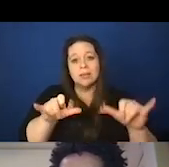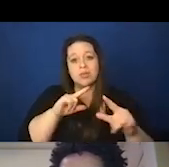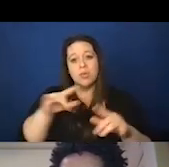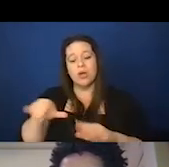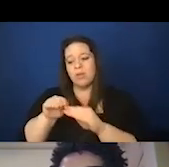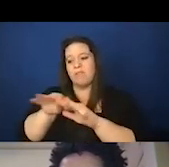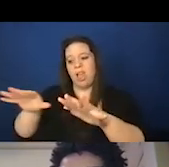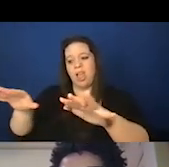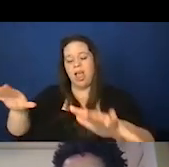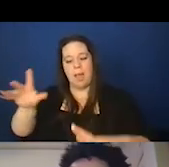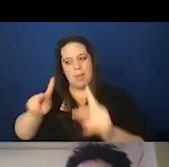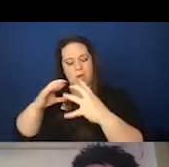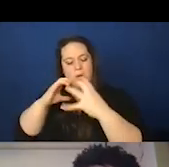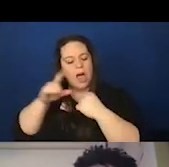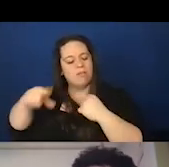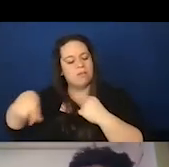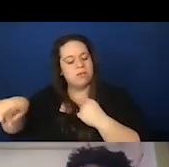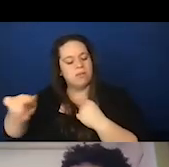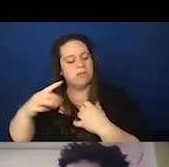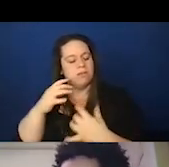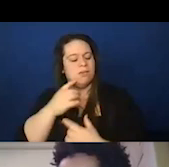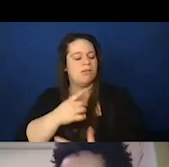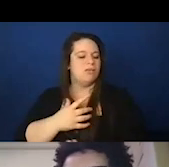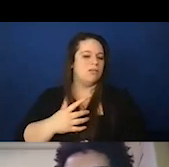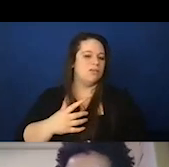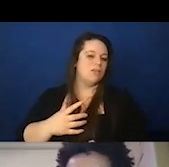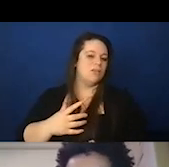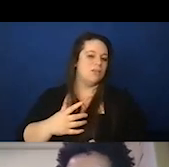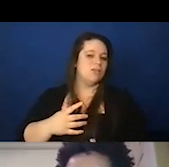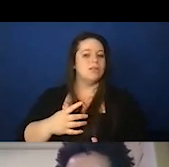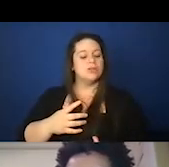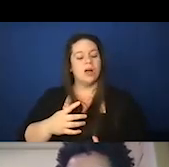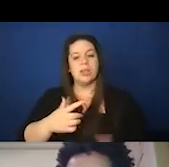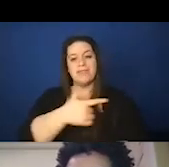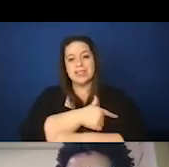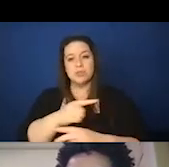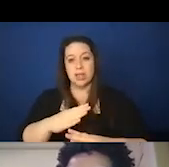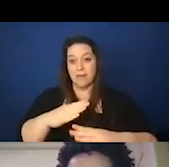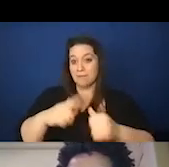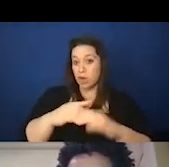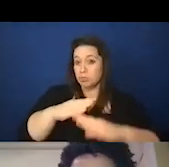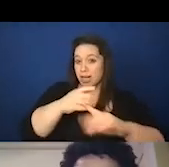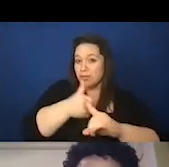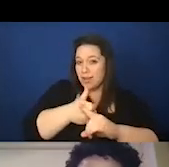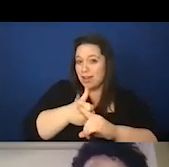COVID got everywhere. So the vaccine is doing the reverse to really protect yourself and your family.